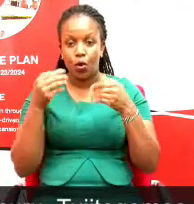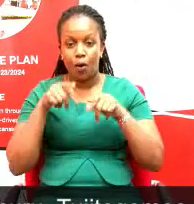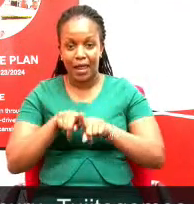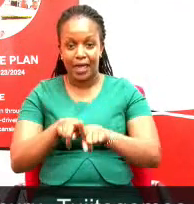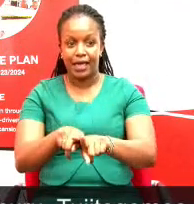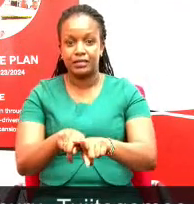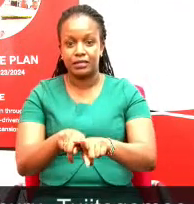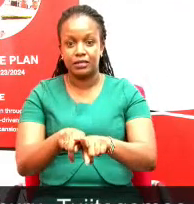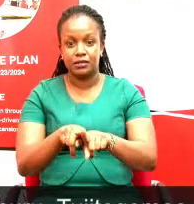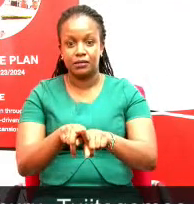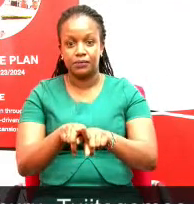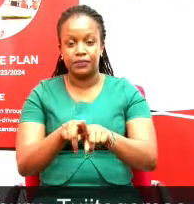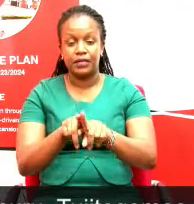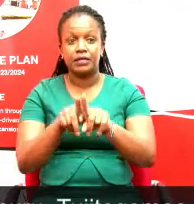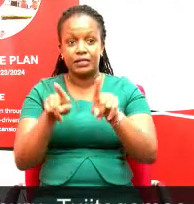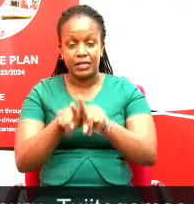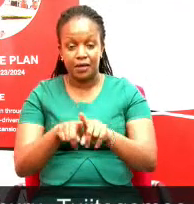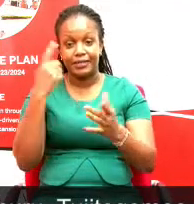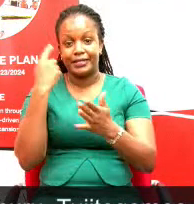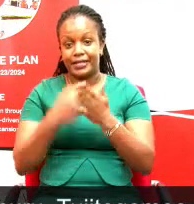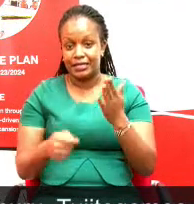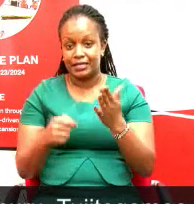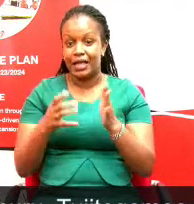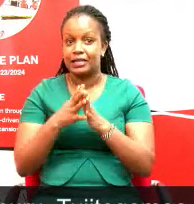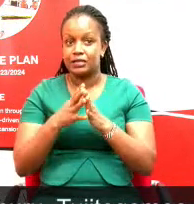compliance, tax base expansion